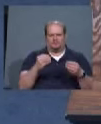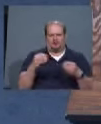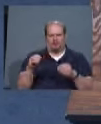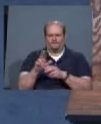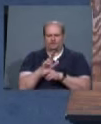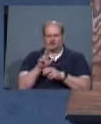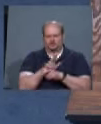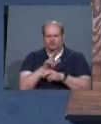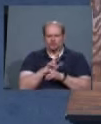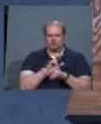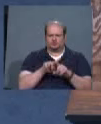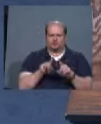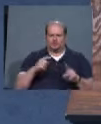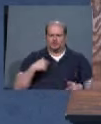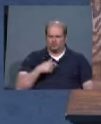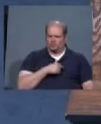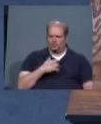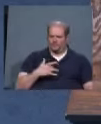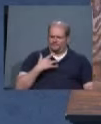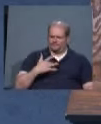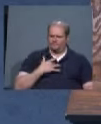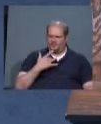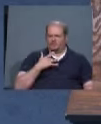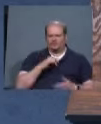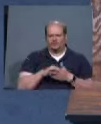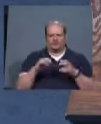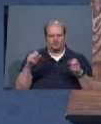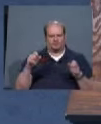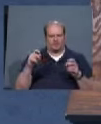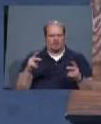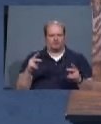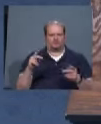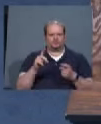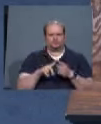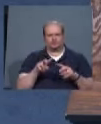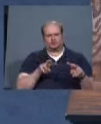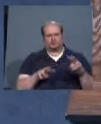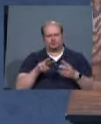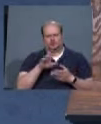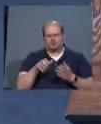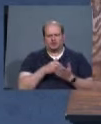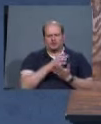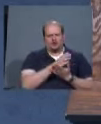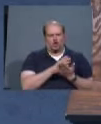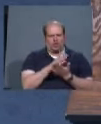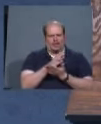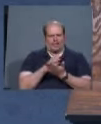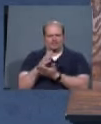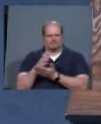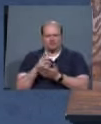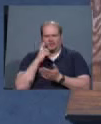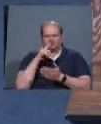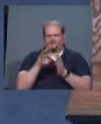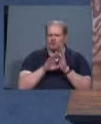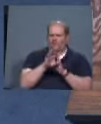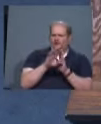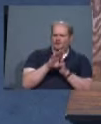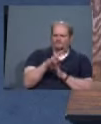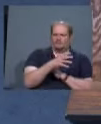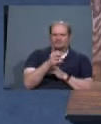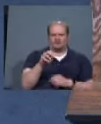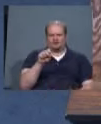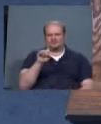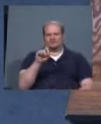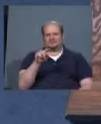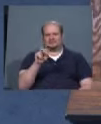use, but we felt it was an opportunity to look at all aspects of the development and the